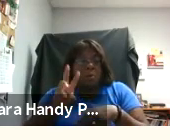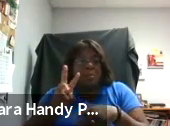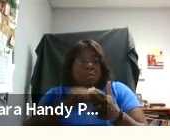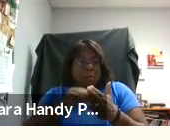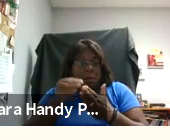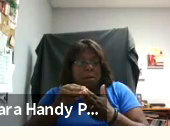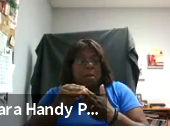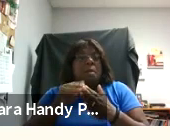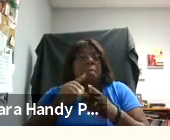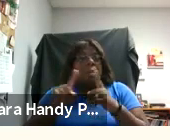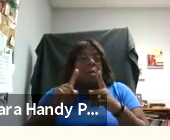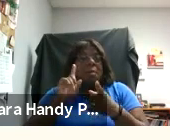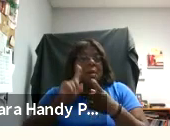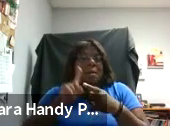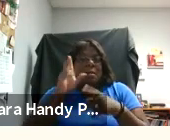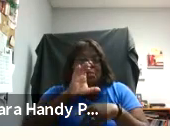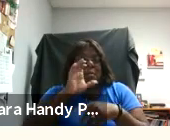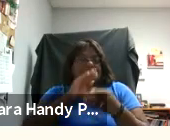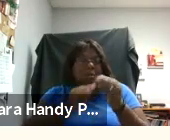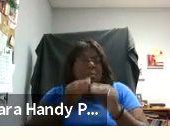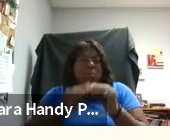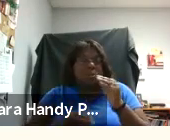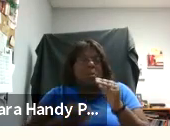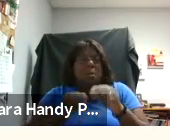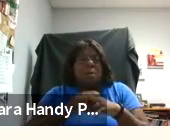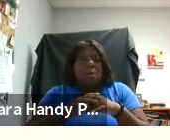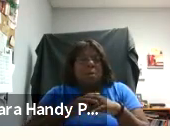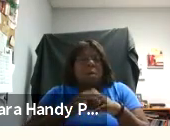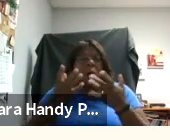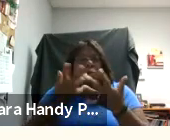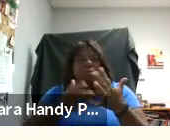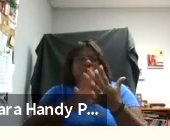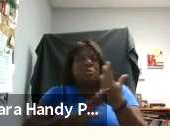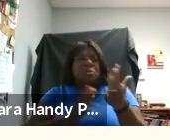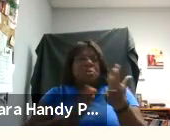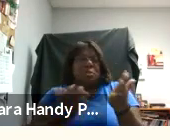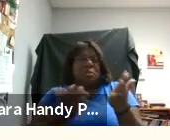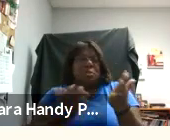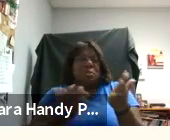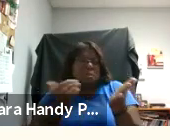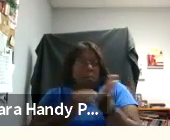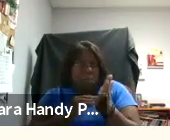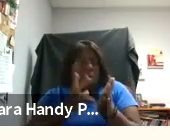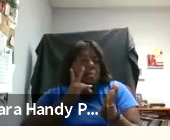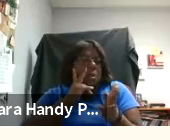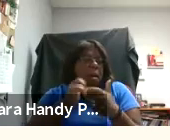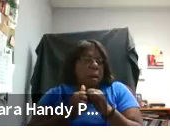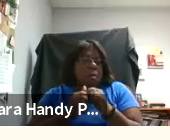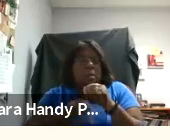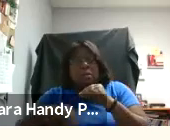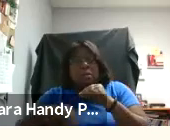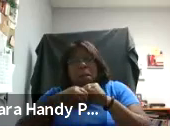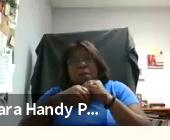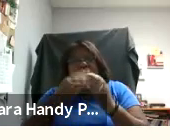look at these numbers on the spreadsheet once again because I realized I didn't add in some of the balance that was paid early.